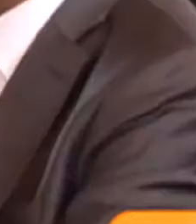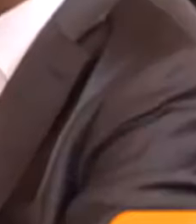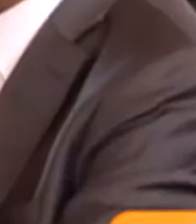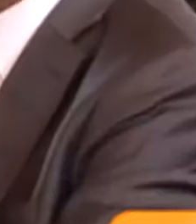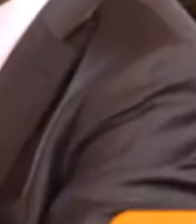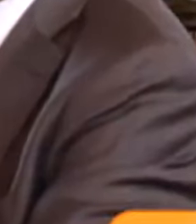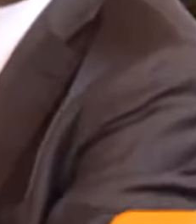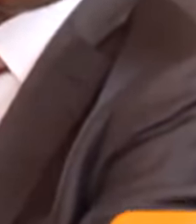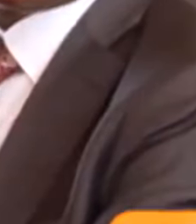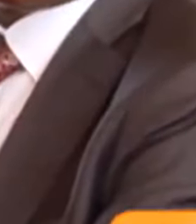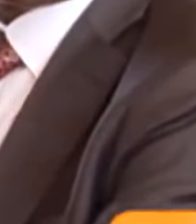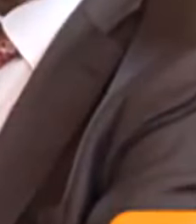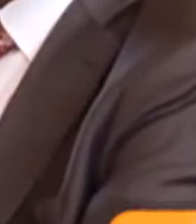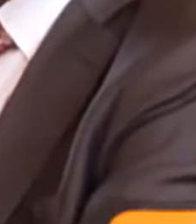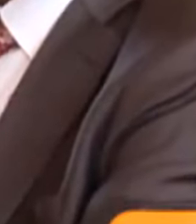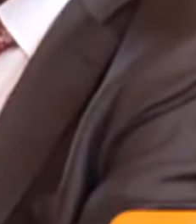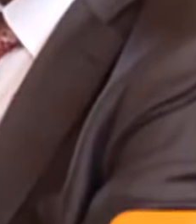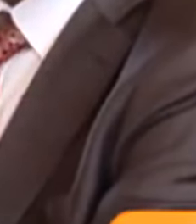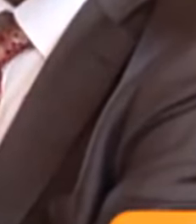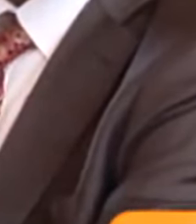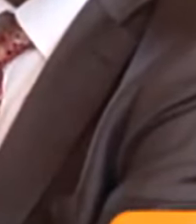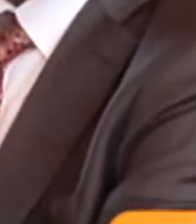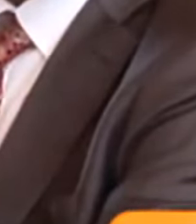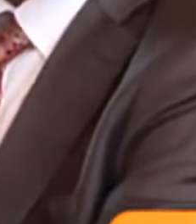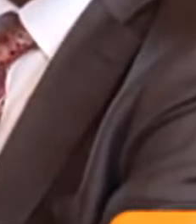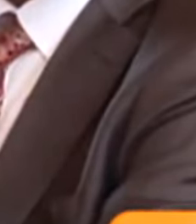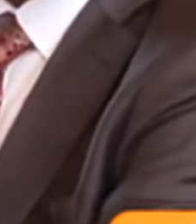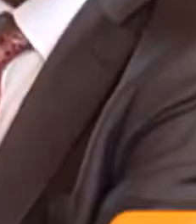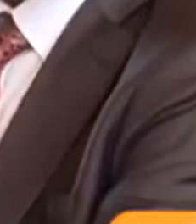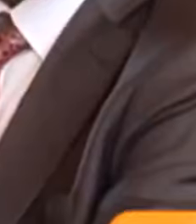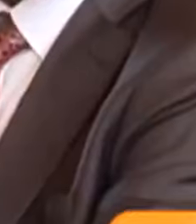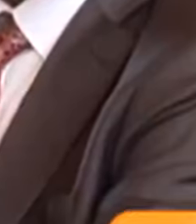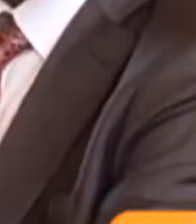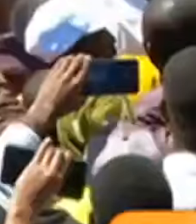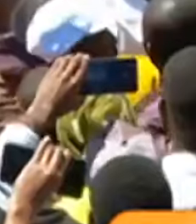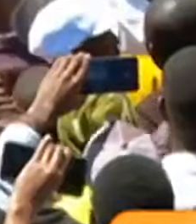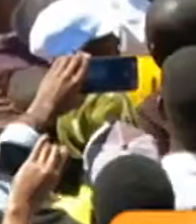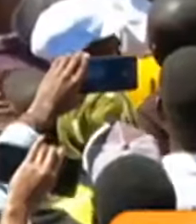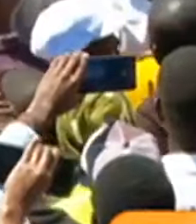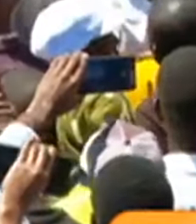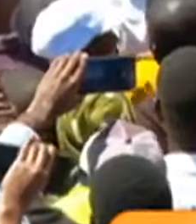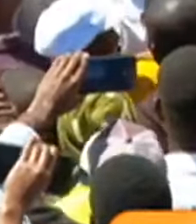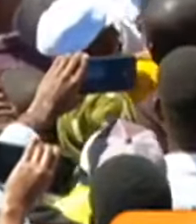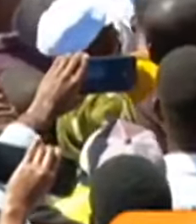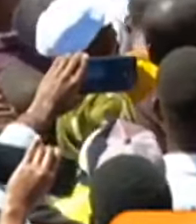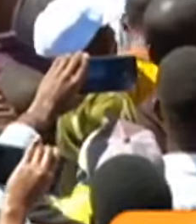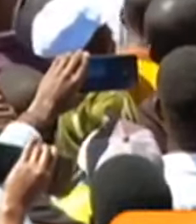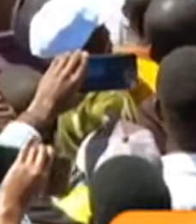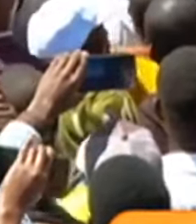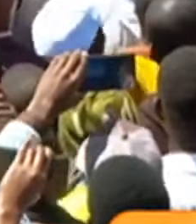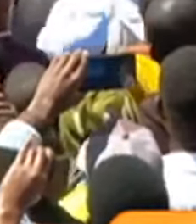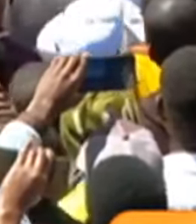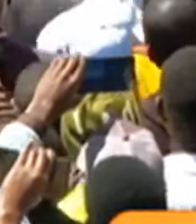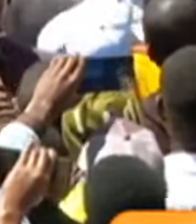Arising from the challenge, President William Ruto has controversially claimed to have a deal with the judiciary. Jumatatu, mimi